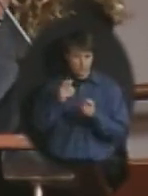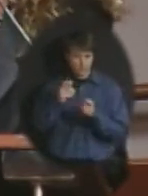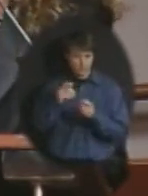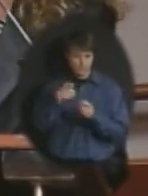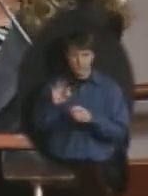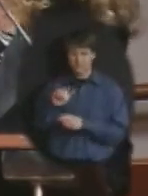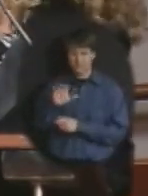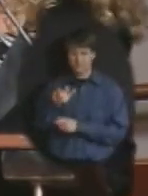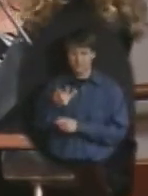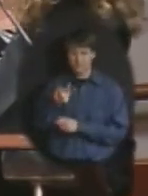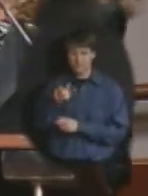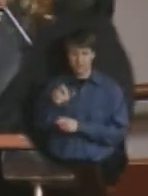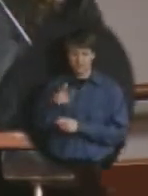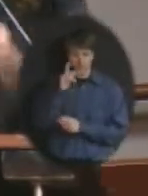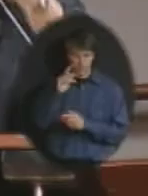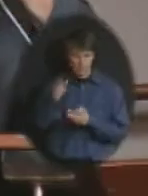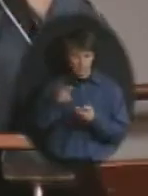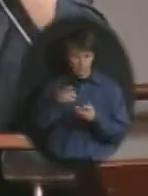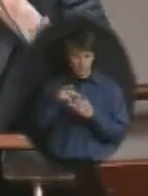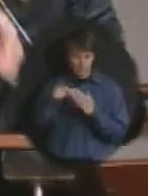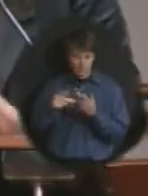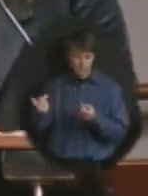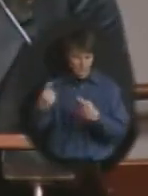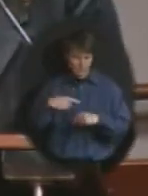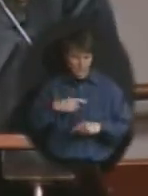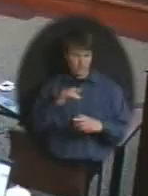Outreach Coordinator from the Kansas City Zoo.